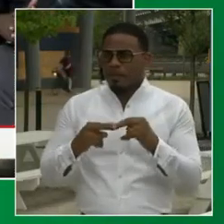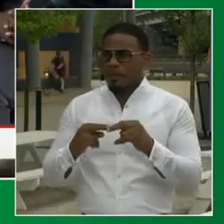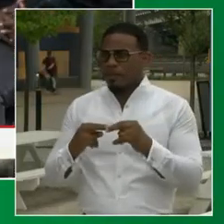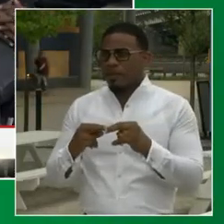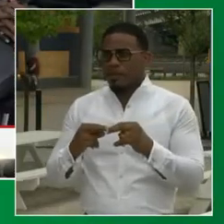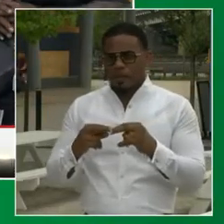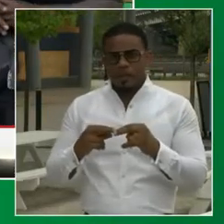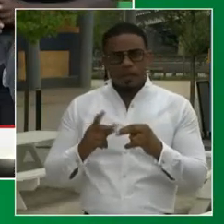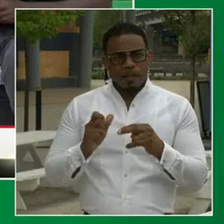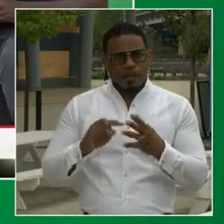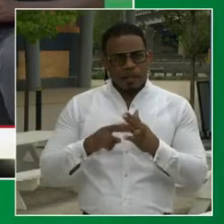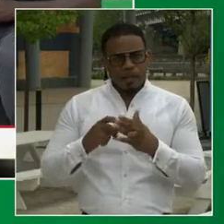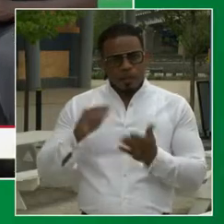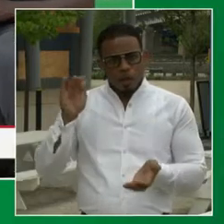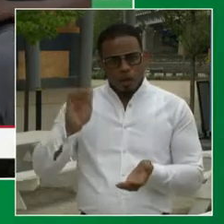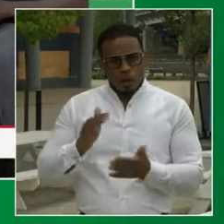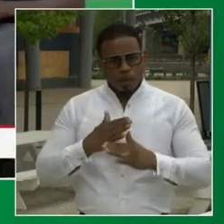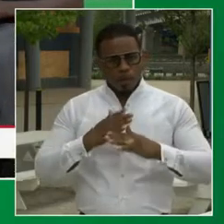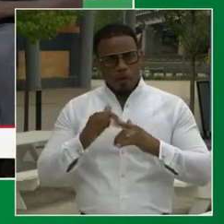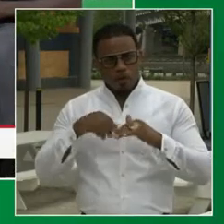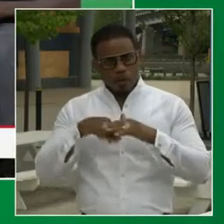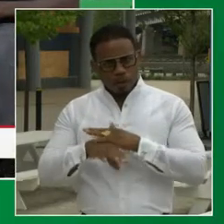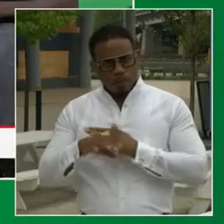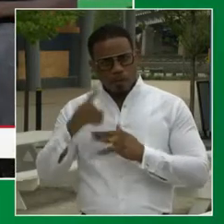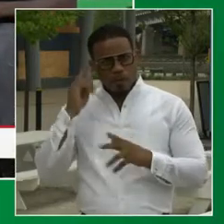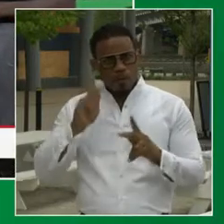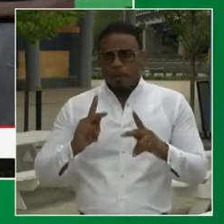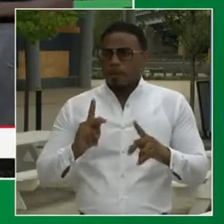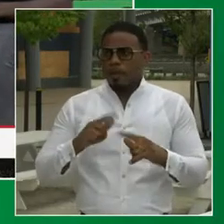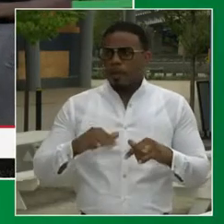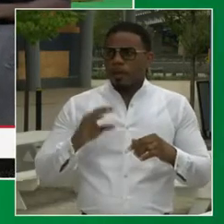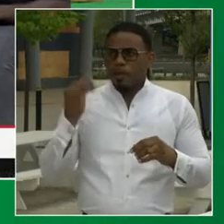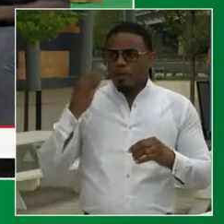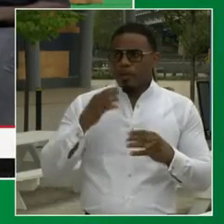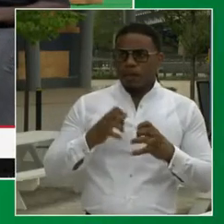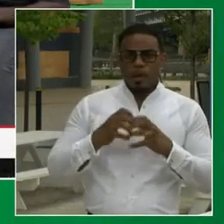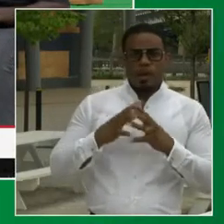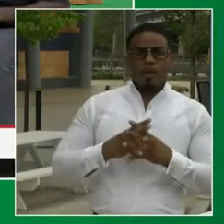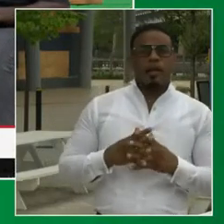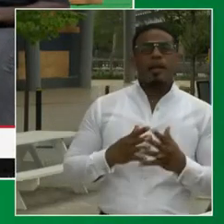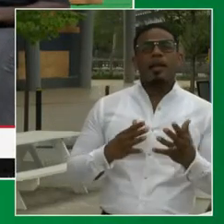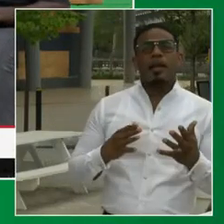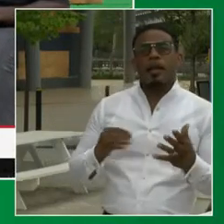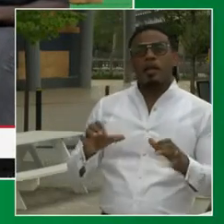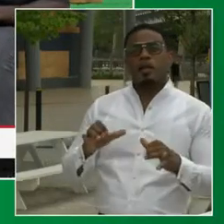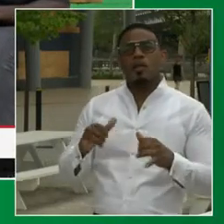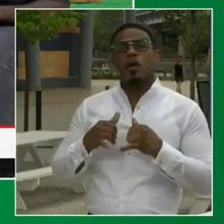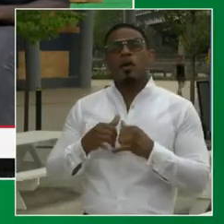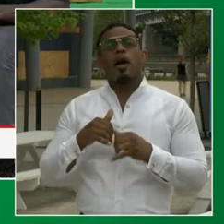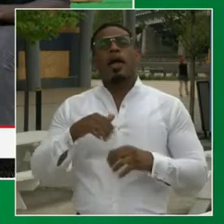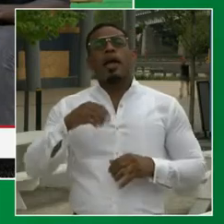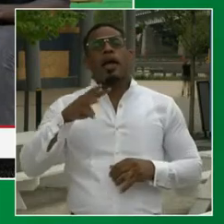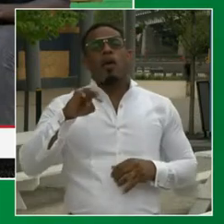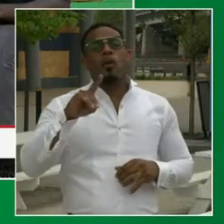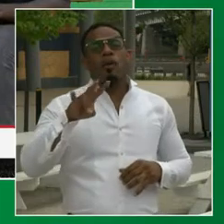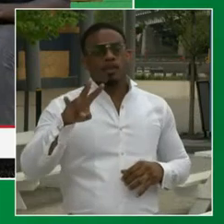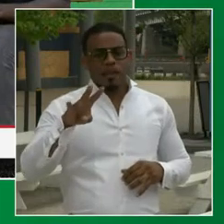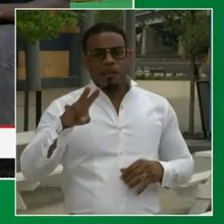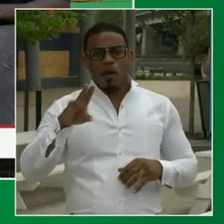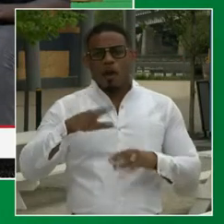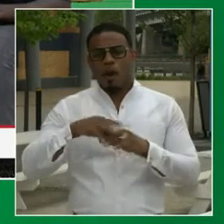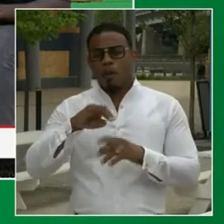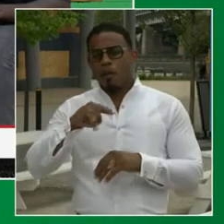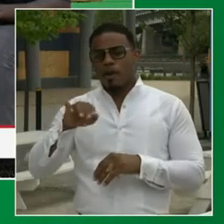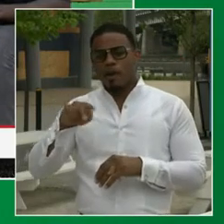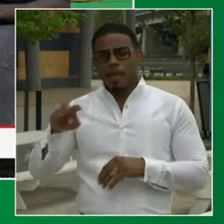that intends to lower the barriers for entries for those in beauty entrepreneurs, Yeah. and doing it in Ward 7, Yeah. and doing it on the